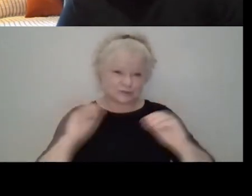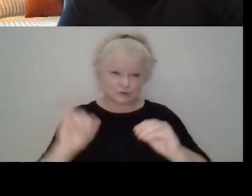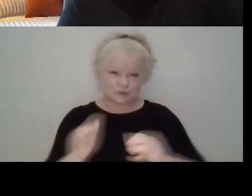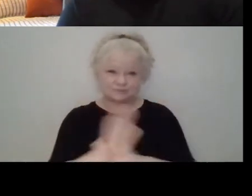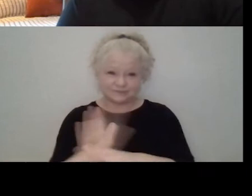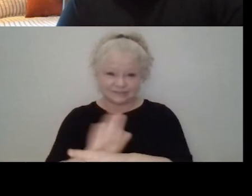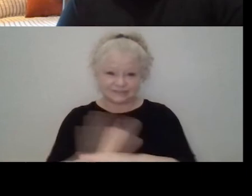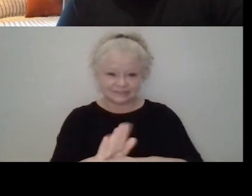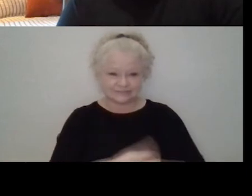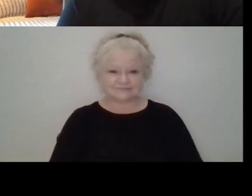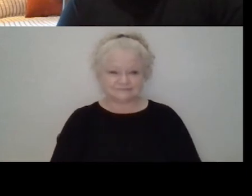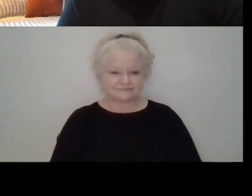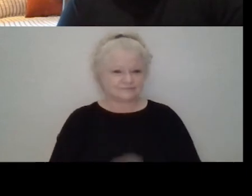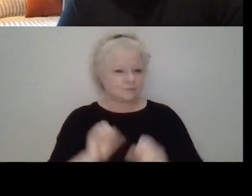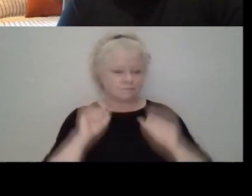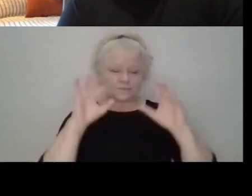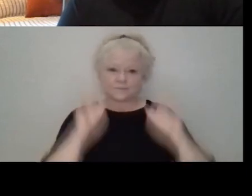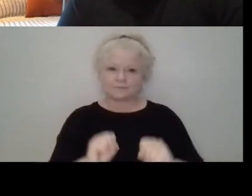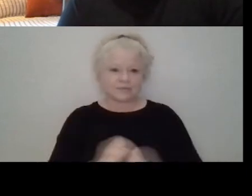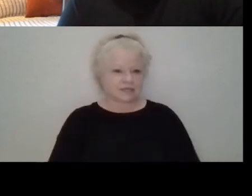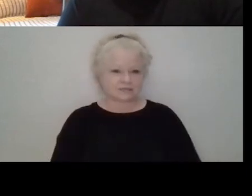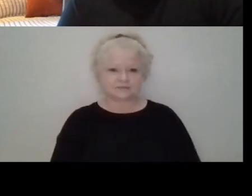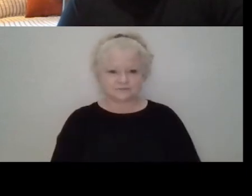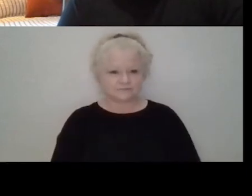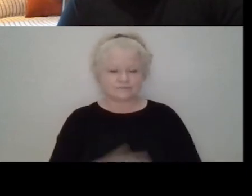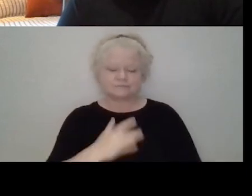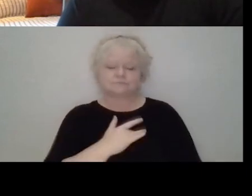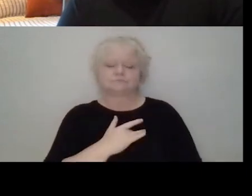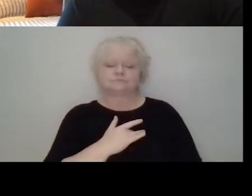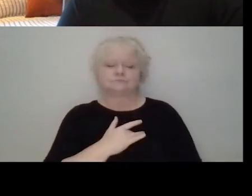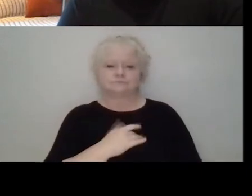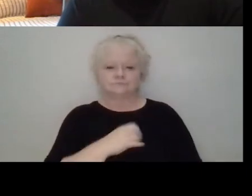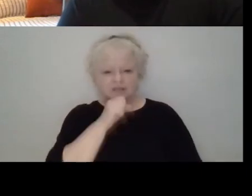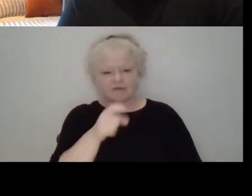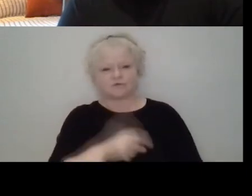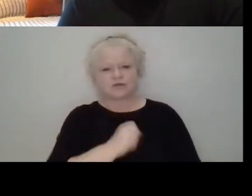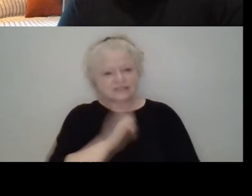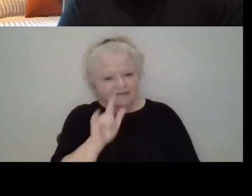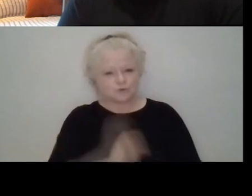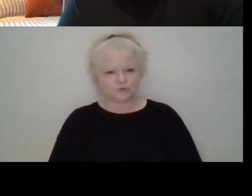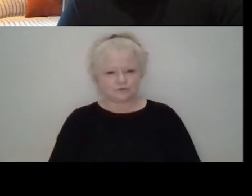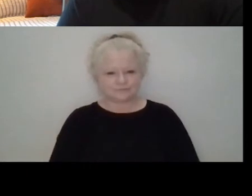Carlos, extraordinary, and she's dear in my heart. So love you, Carla.